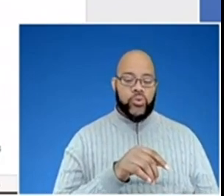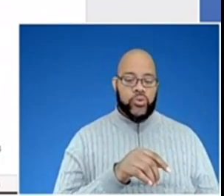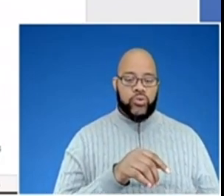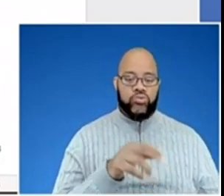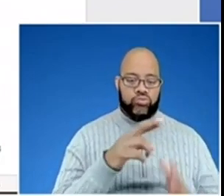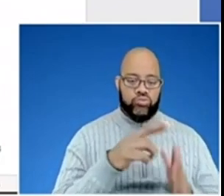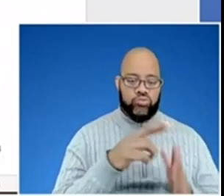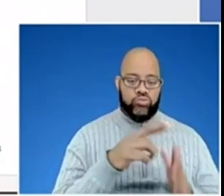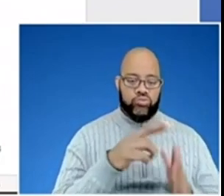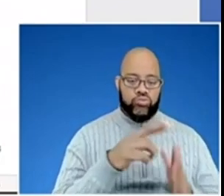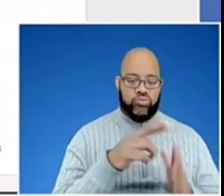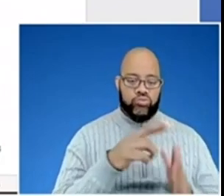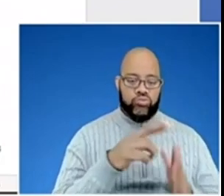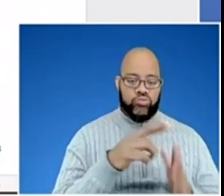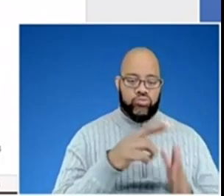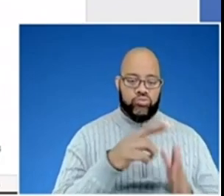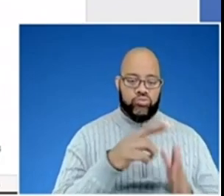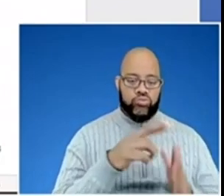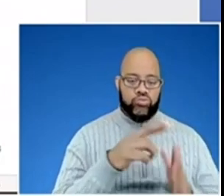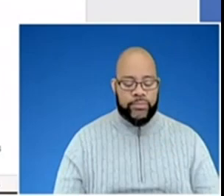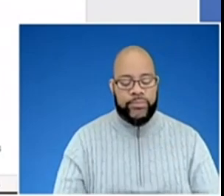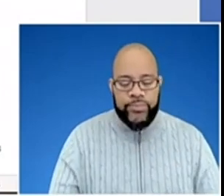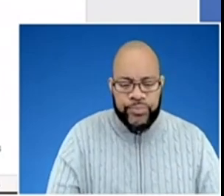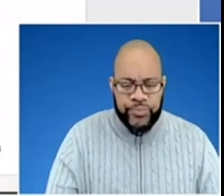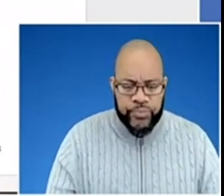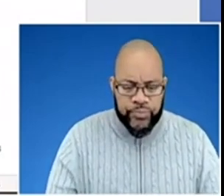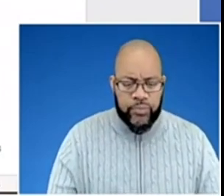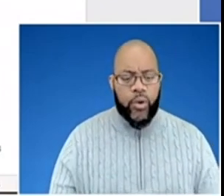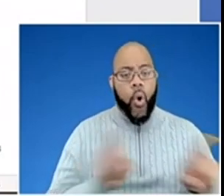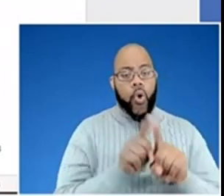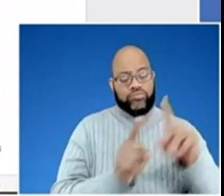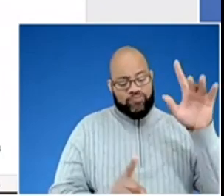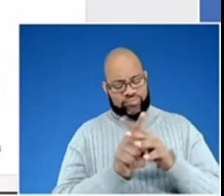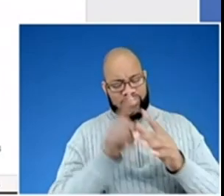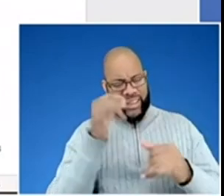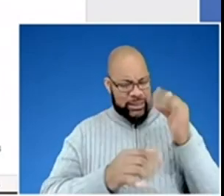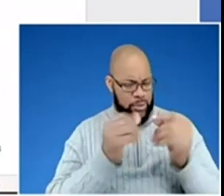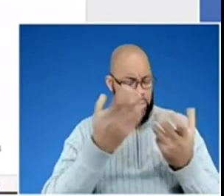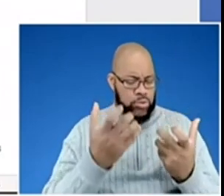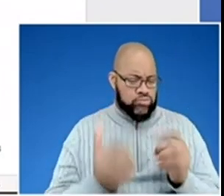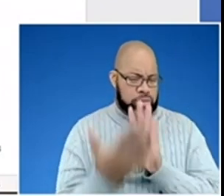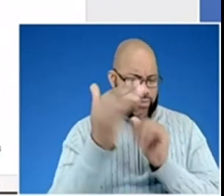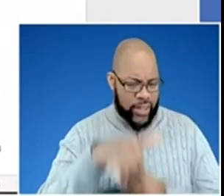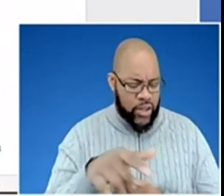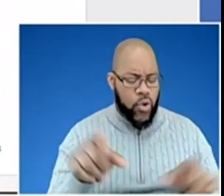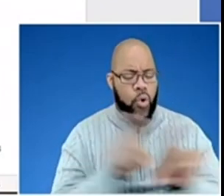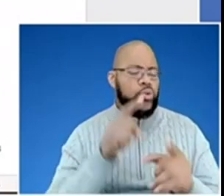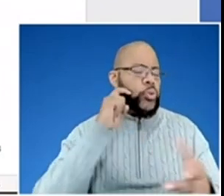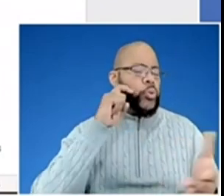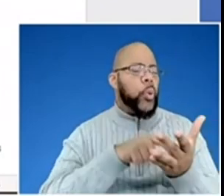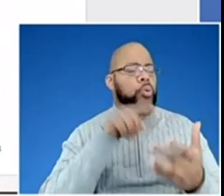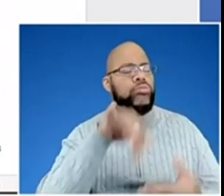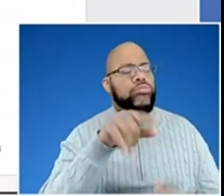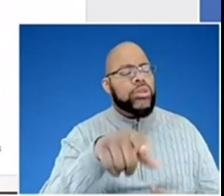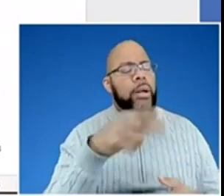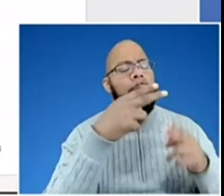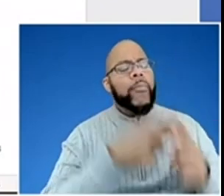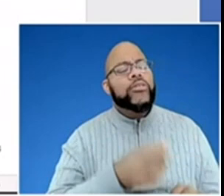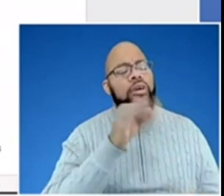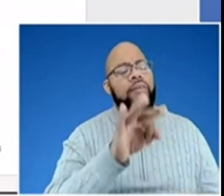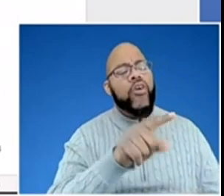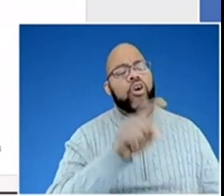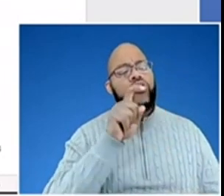regulations. You'll also, and this came up in the last meeting, so we wanted to address this, you'll also note here a mention of